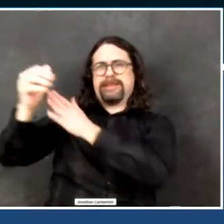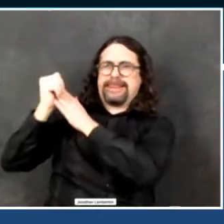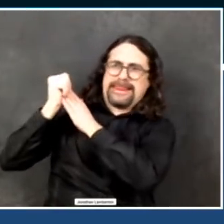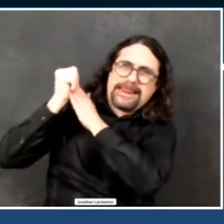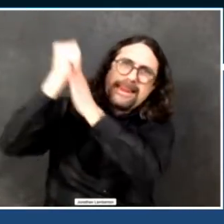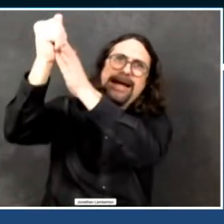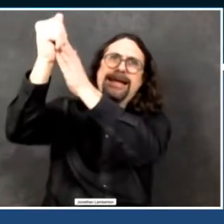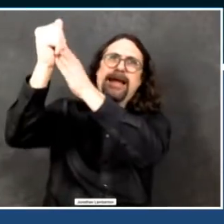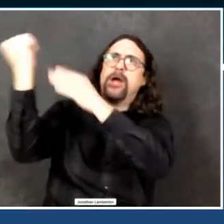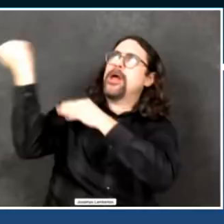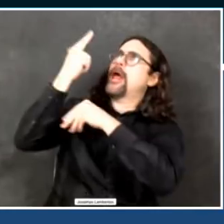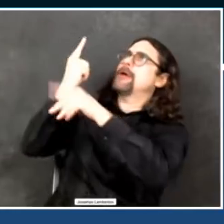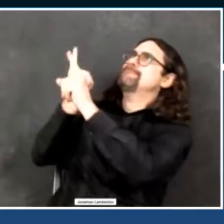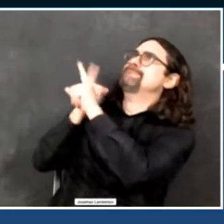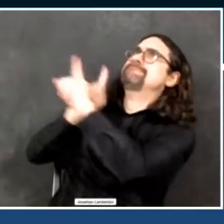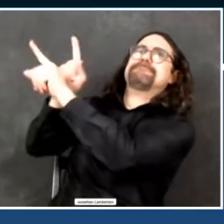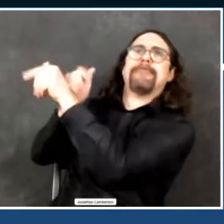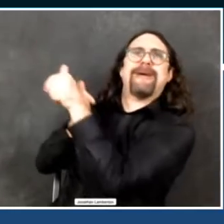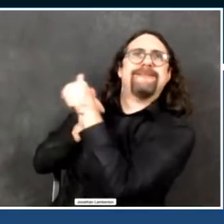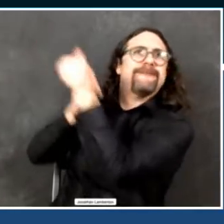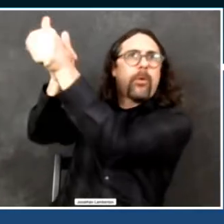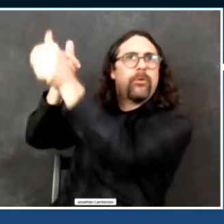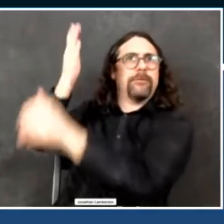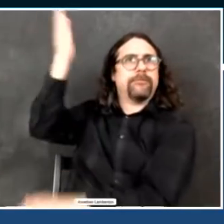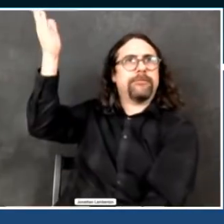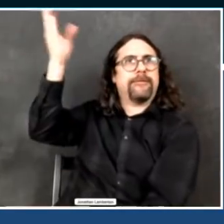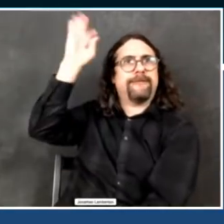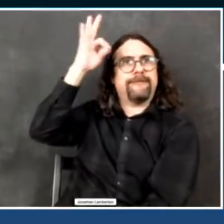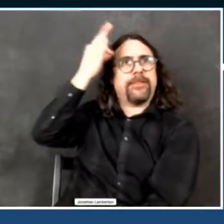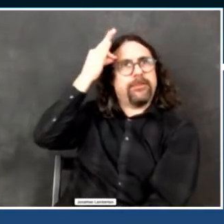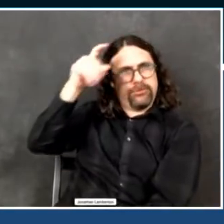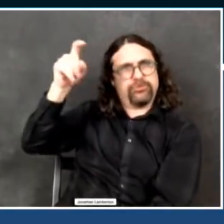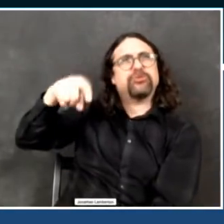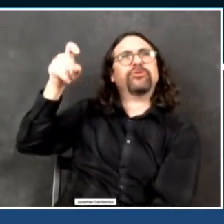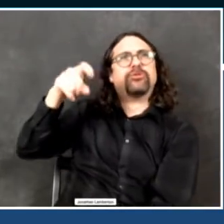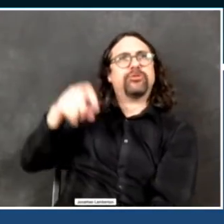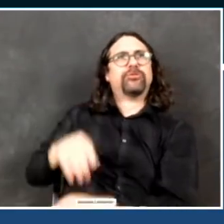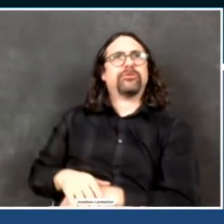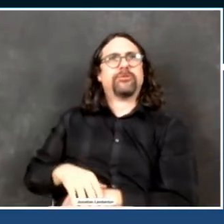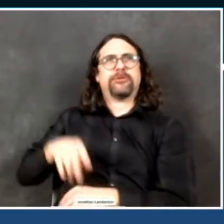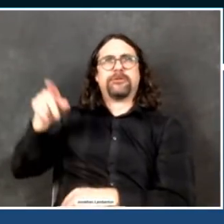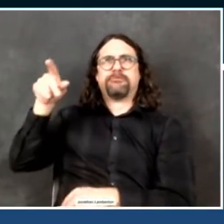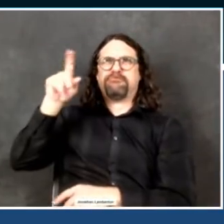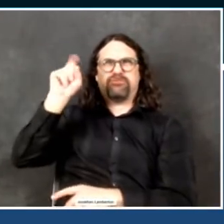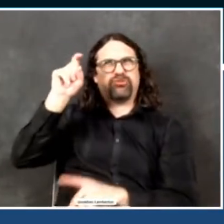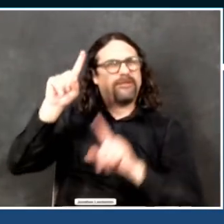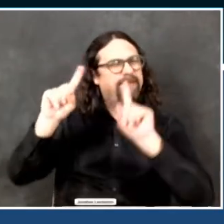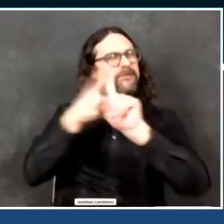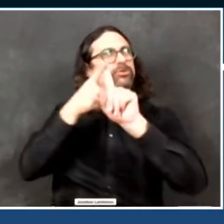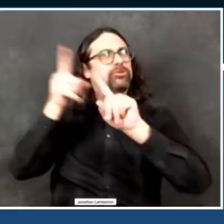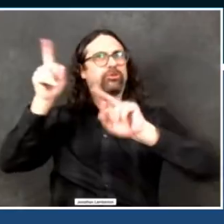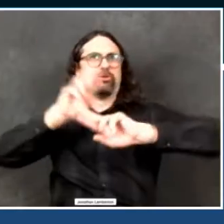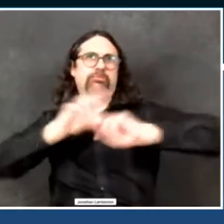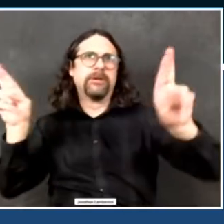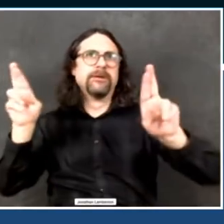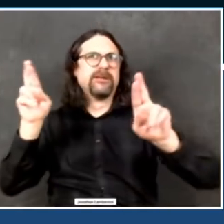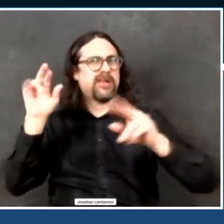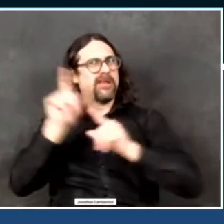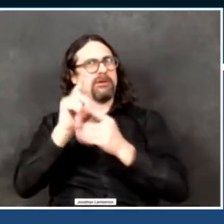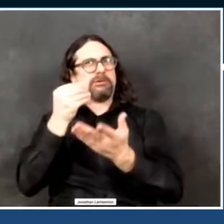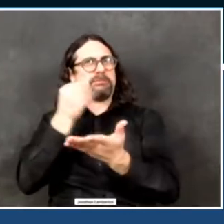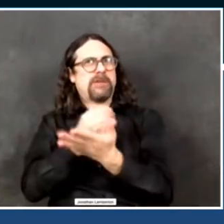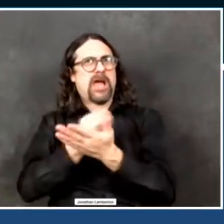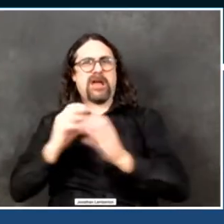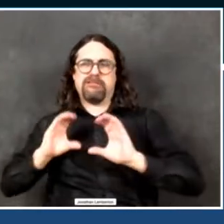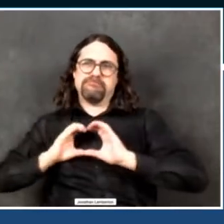includes putting money in people's pockets. So we are establishing a new initiative to hire New Yorkers